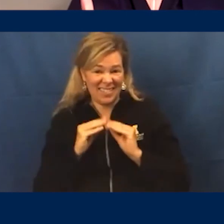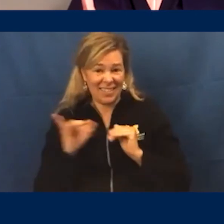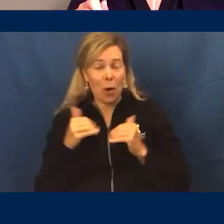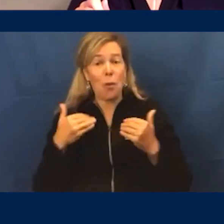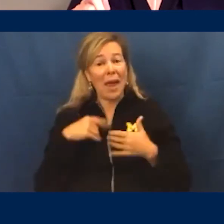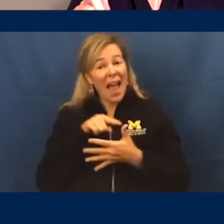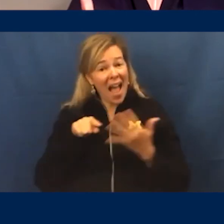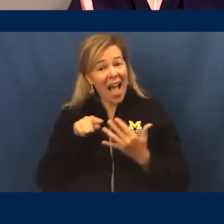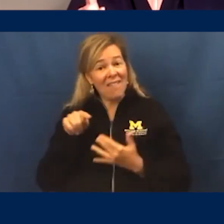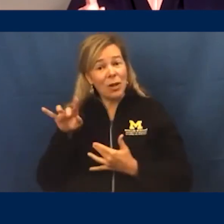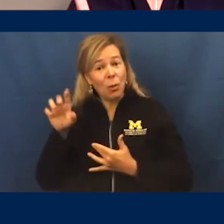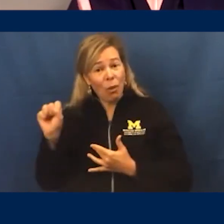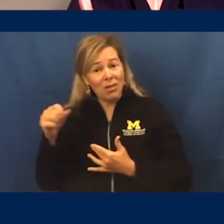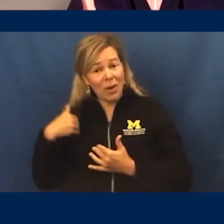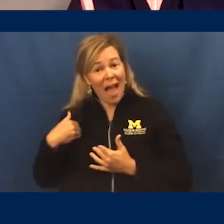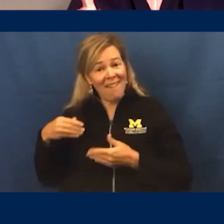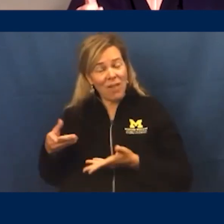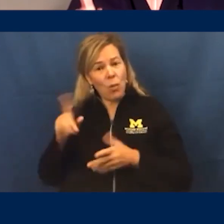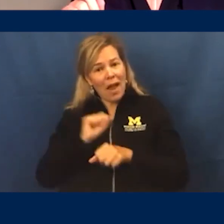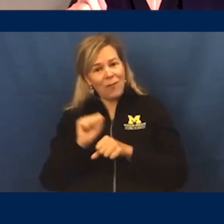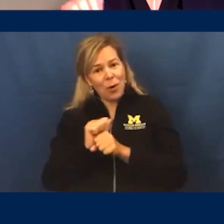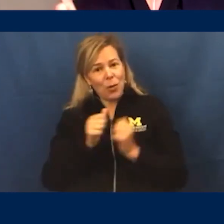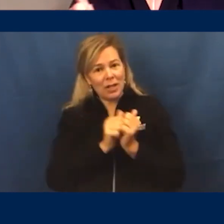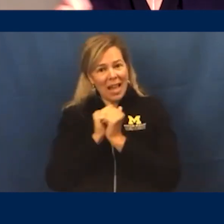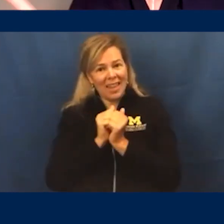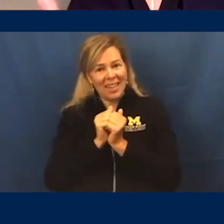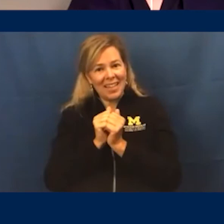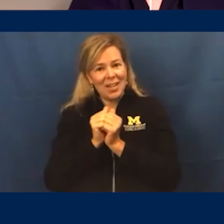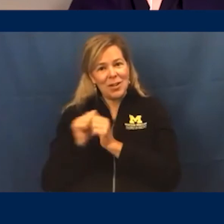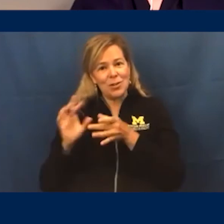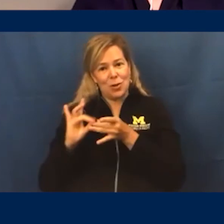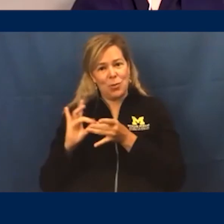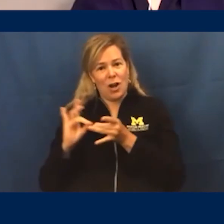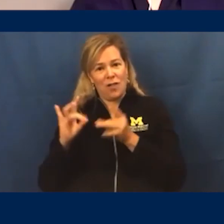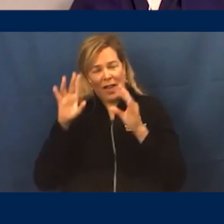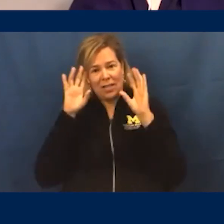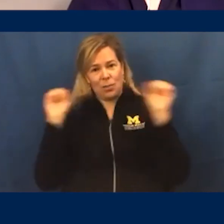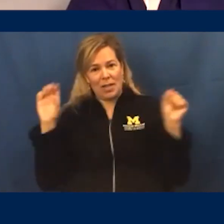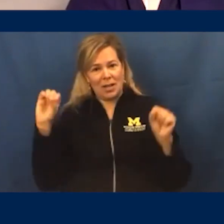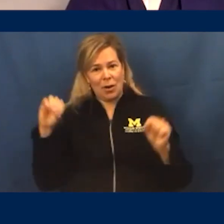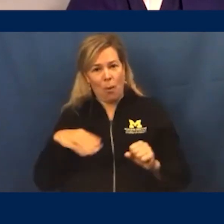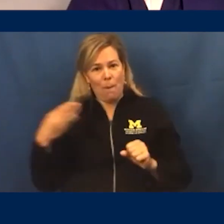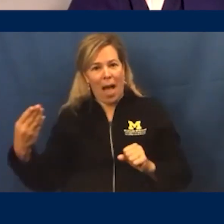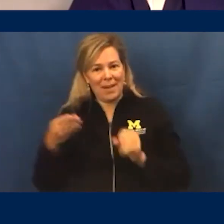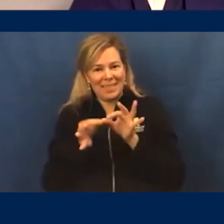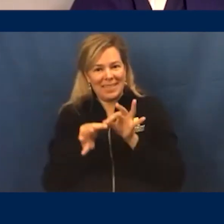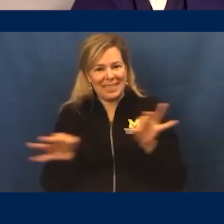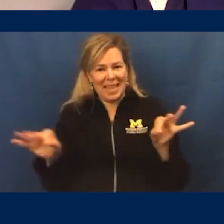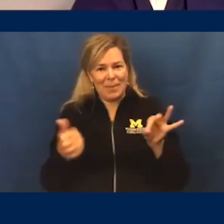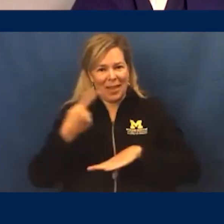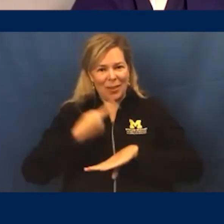put them to work, to paraphrase President Obama's statement the other day. Thank you very